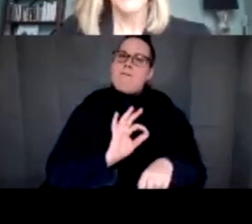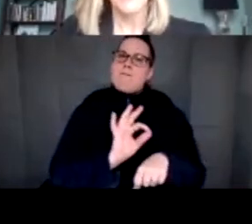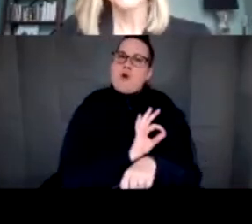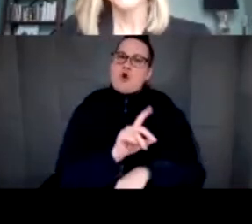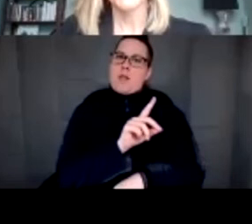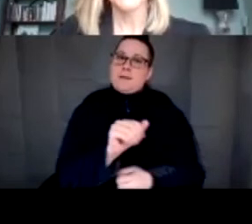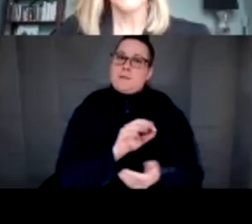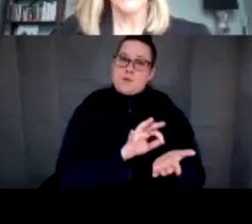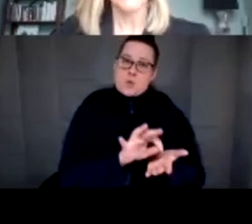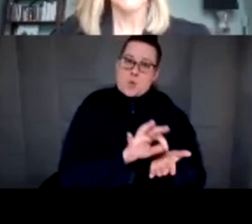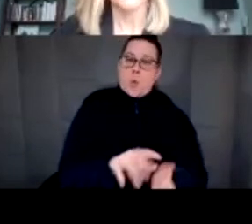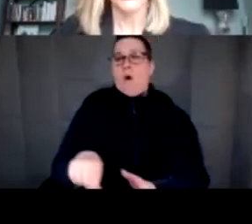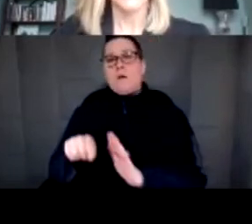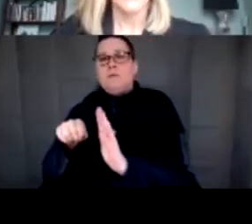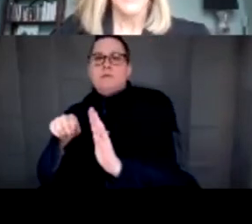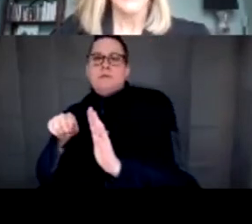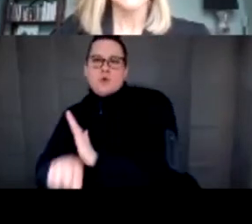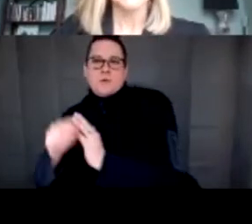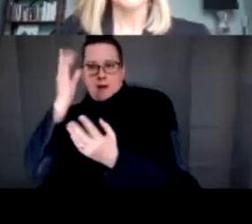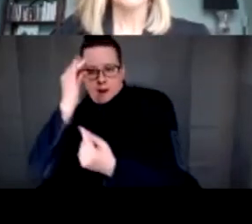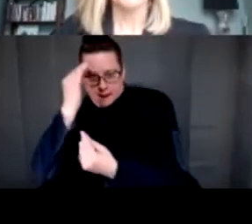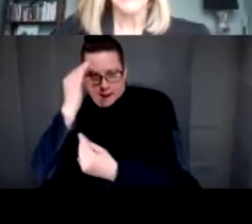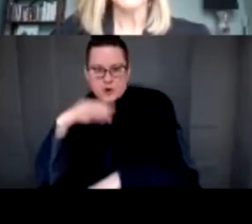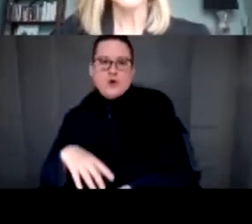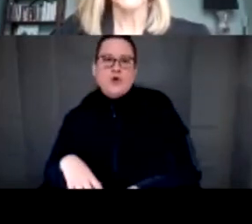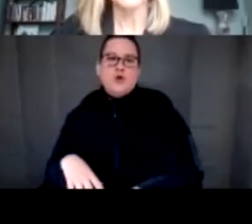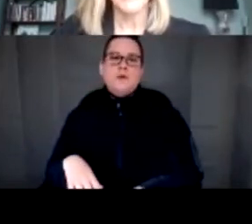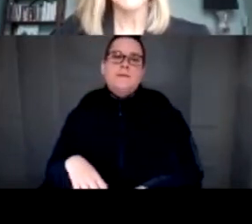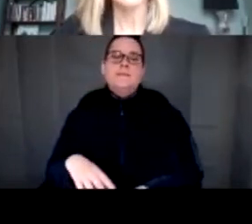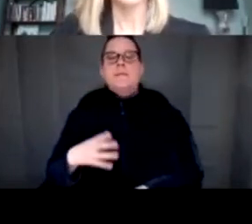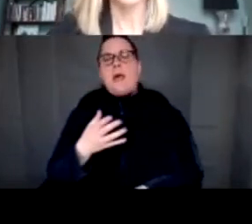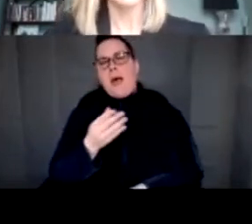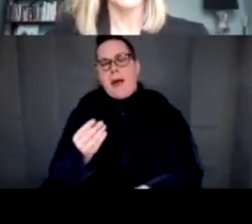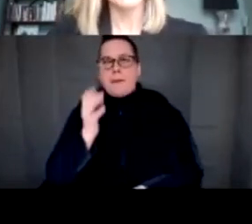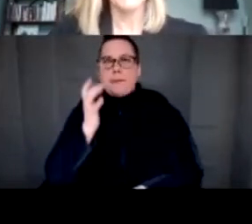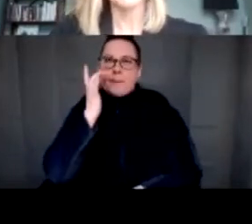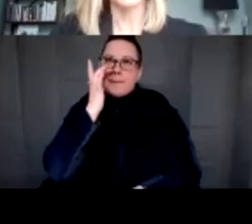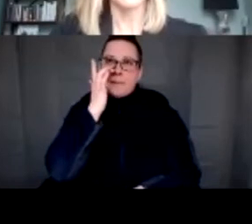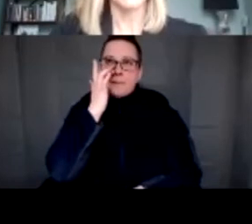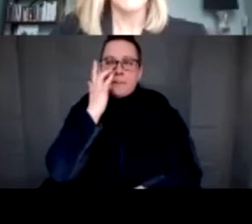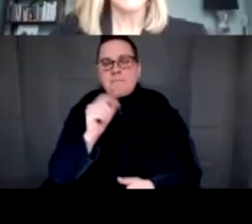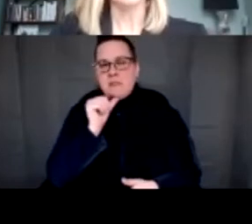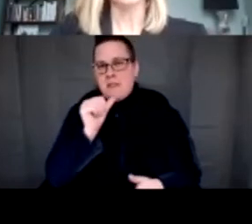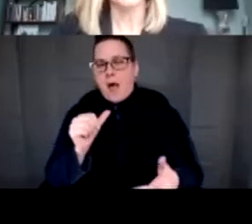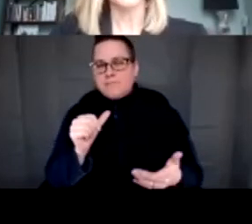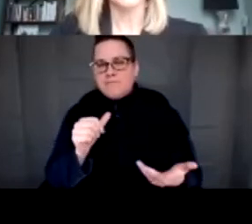disability and suicidal ideation, and perhaps, not